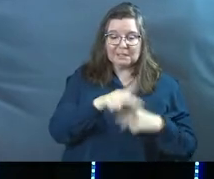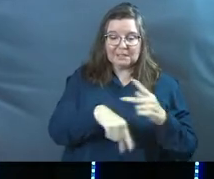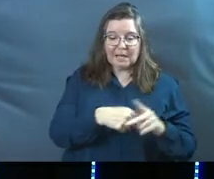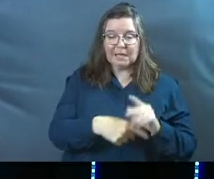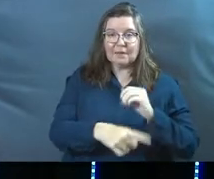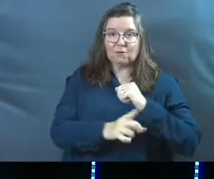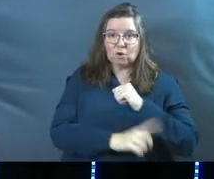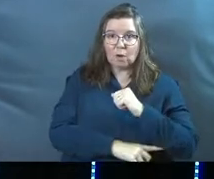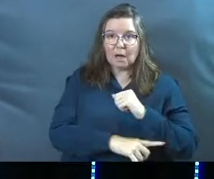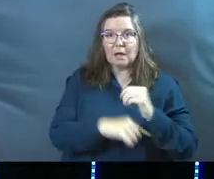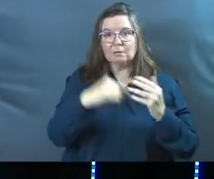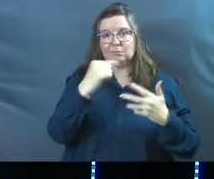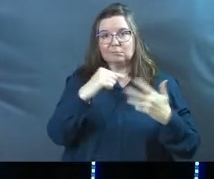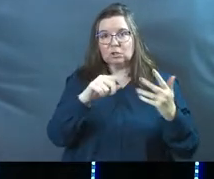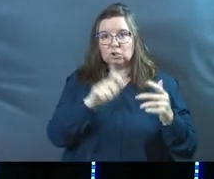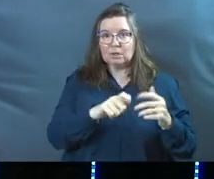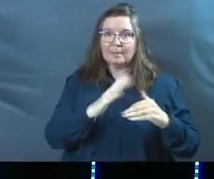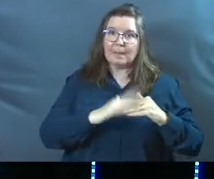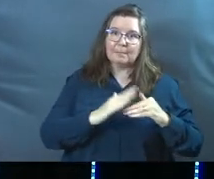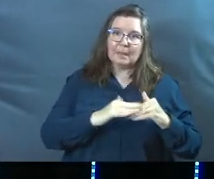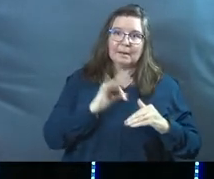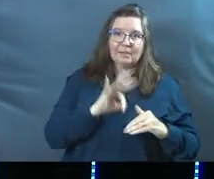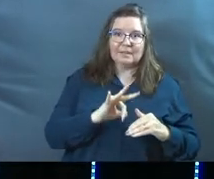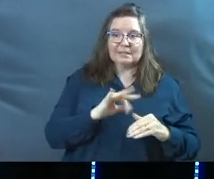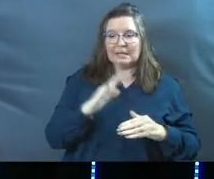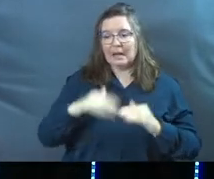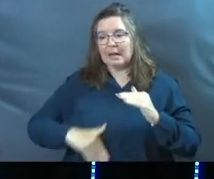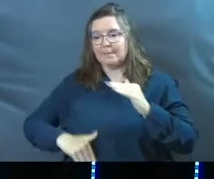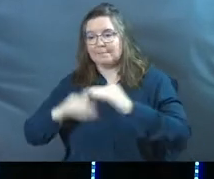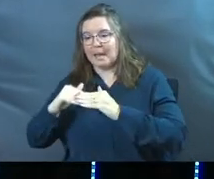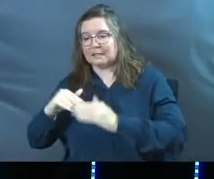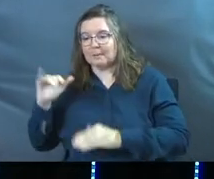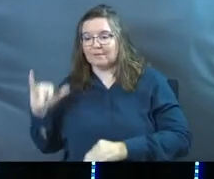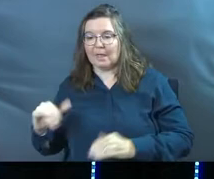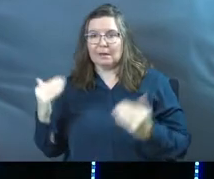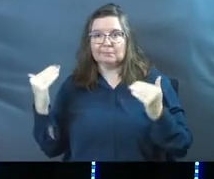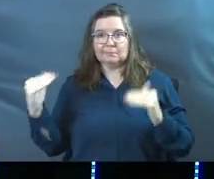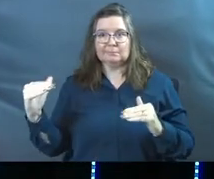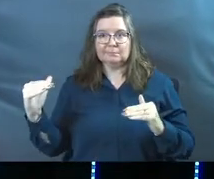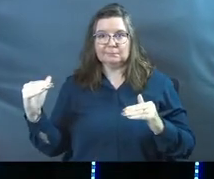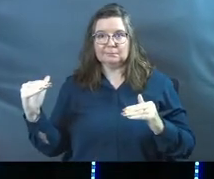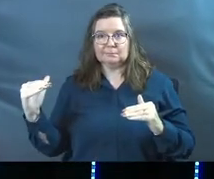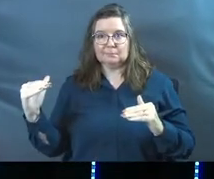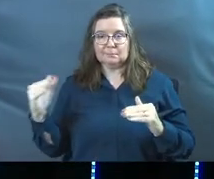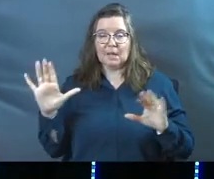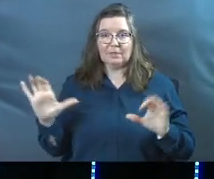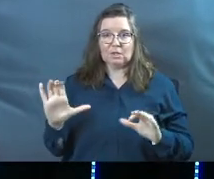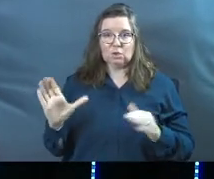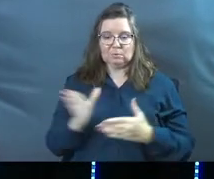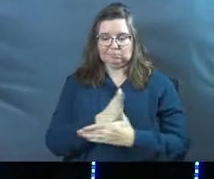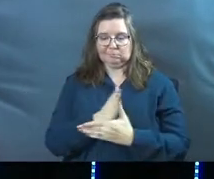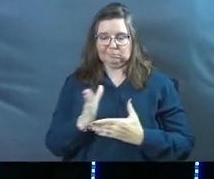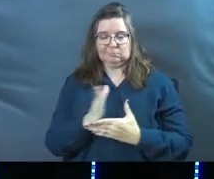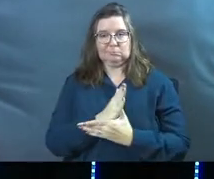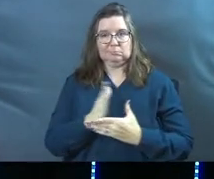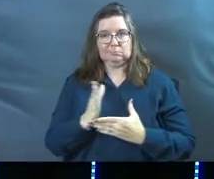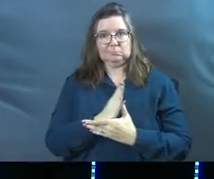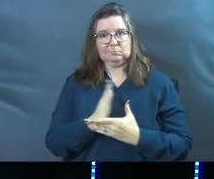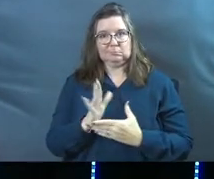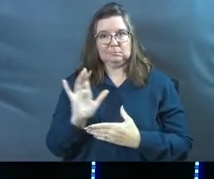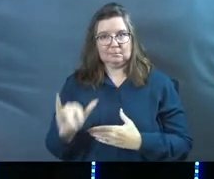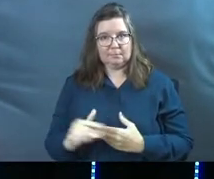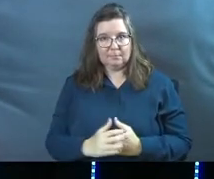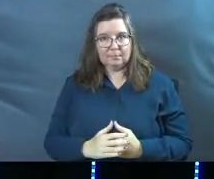kind of crime, it should be a minimum of this and a maximum of this. And then they do a sentence somewhere in